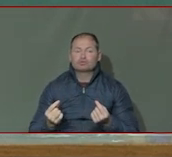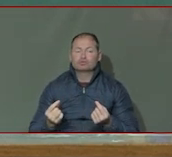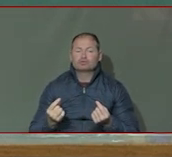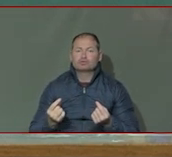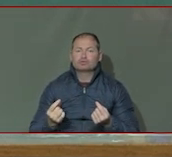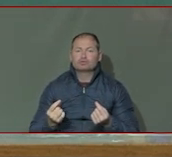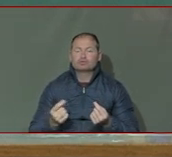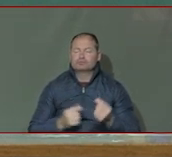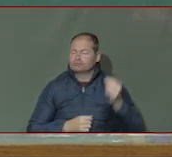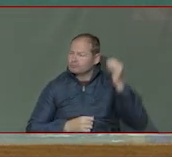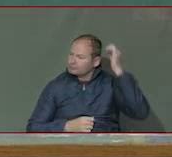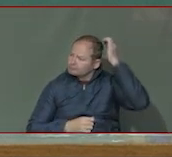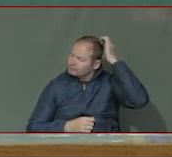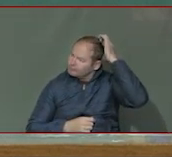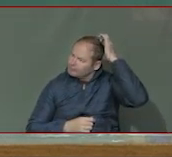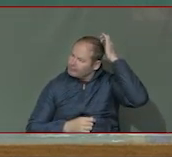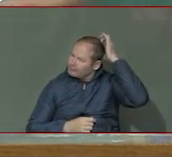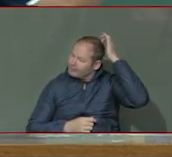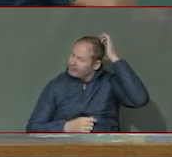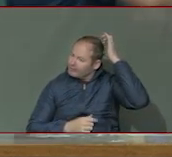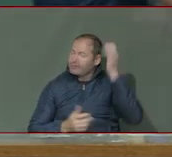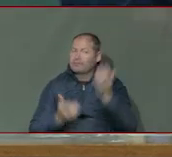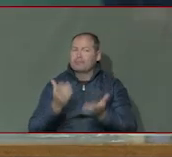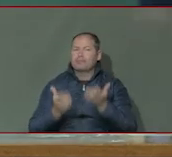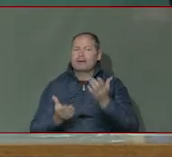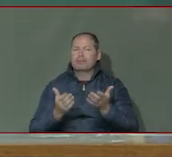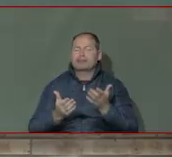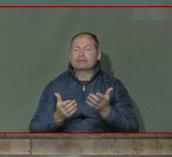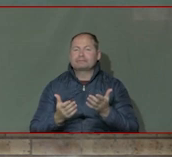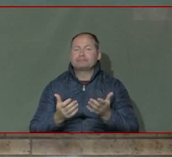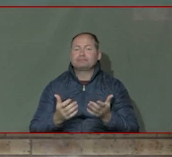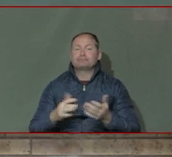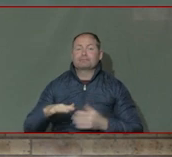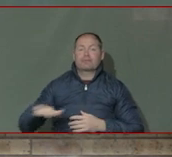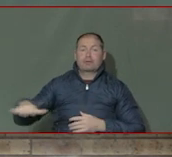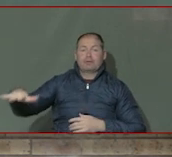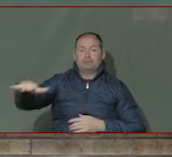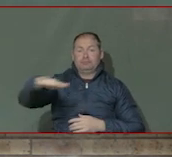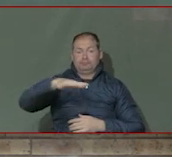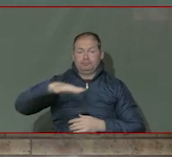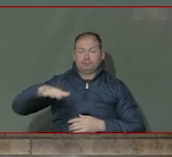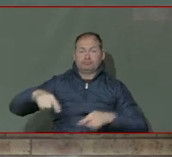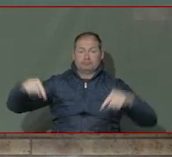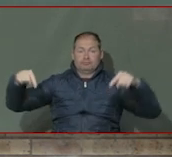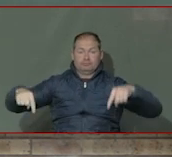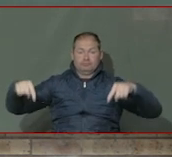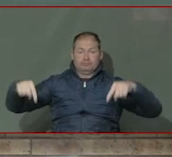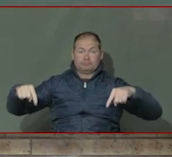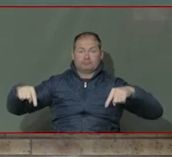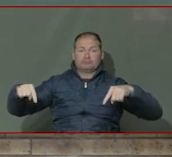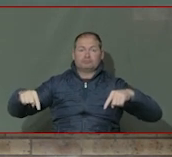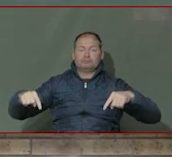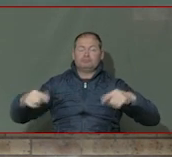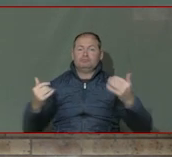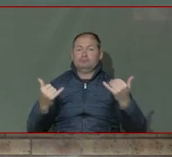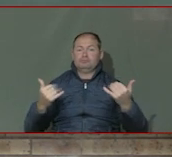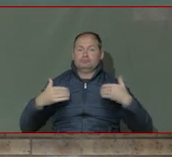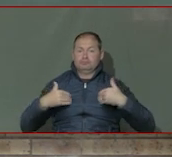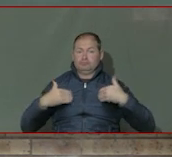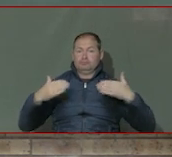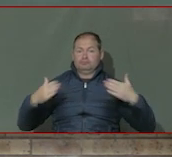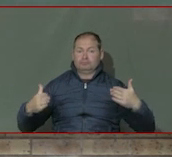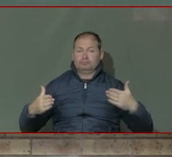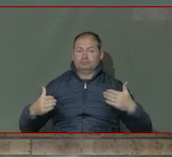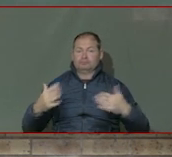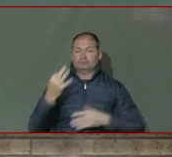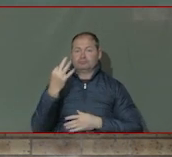Let's say we had here on the premises, let's write this side. Let's say we start off today on the 3rd of May.